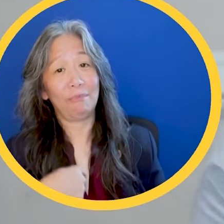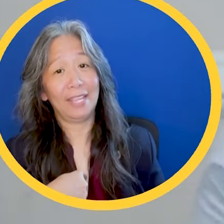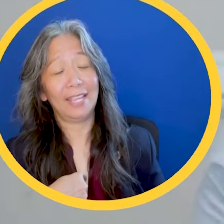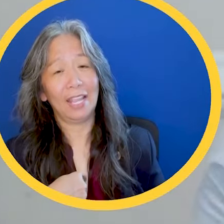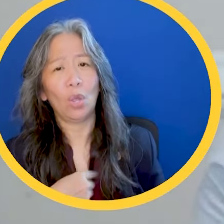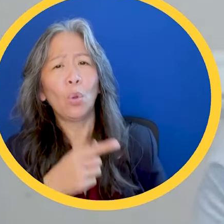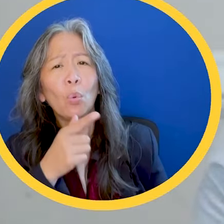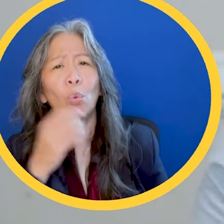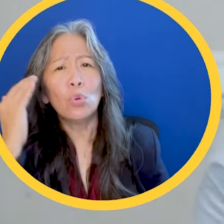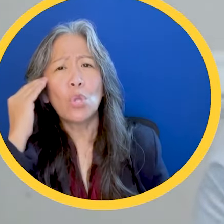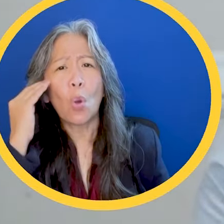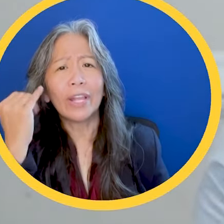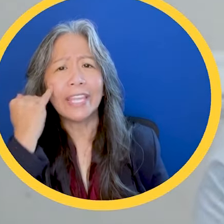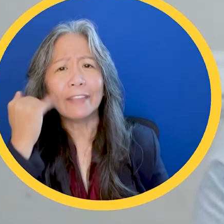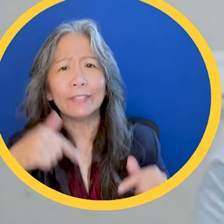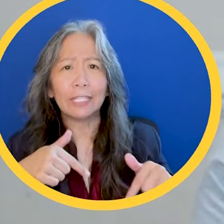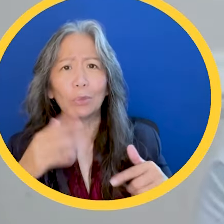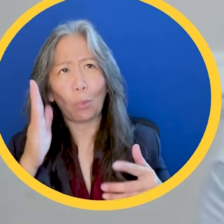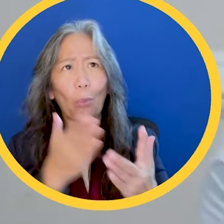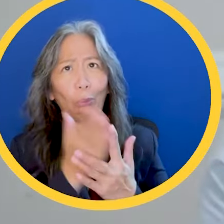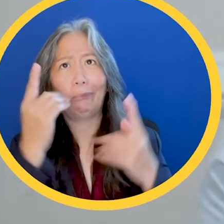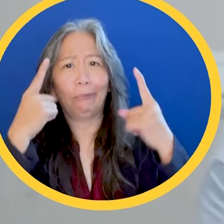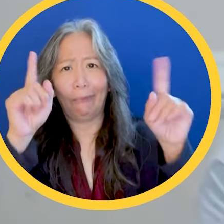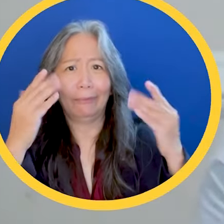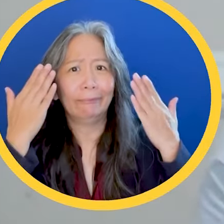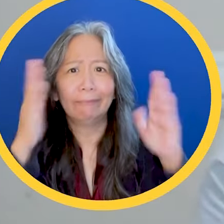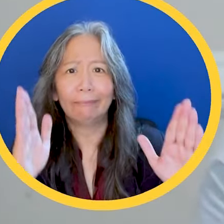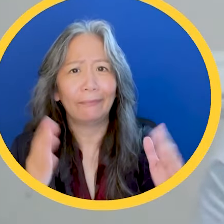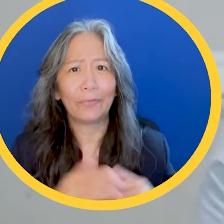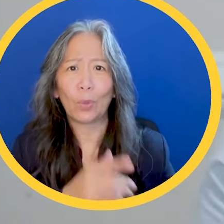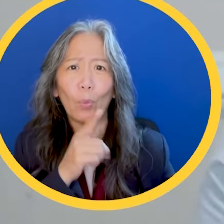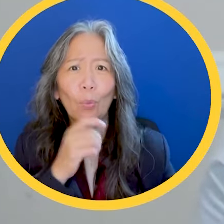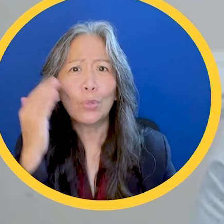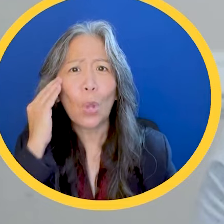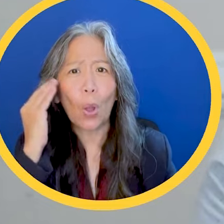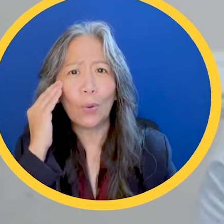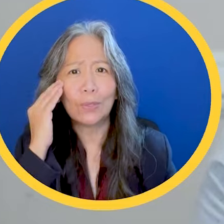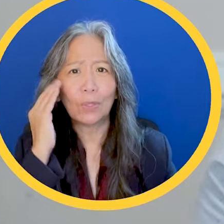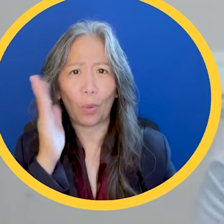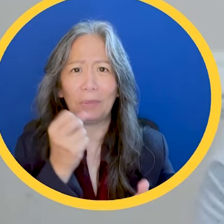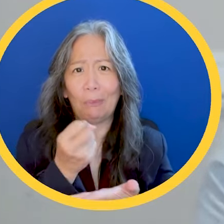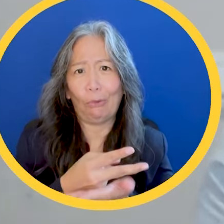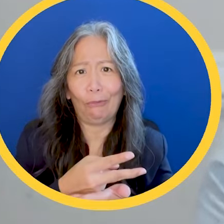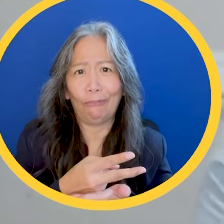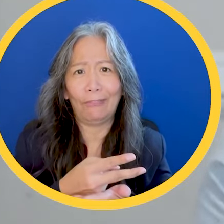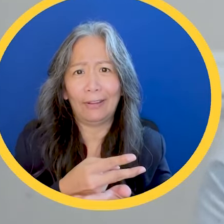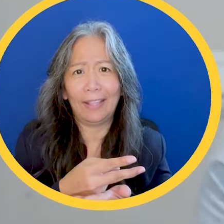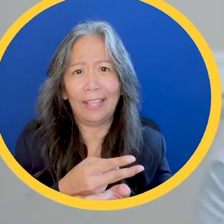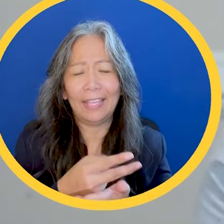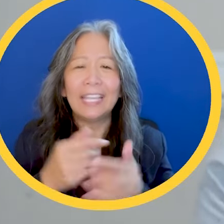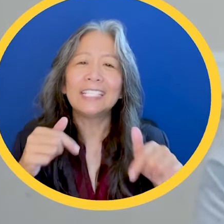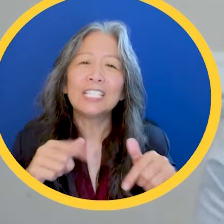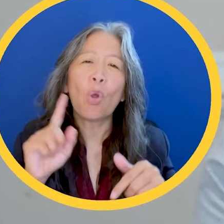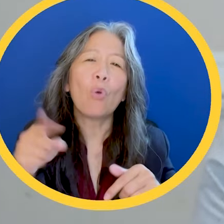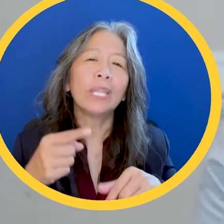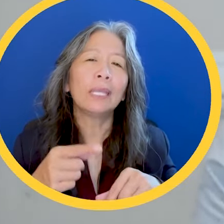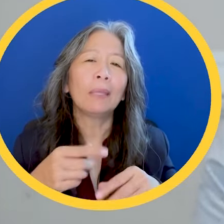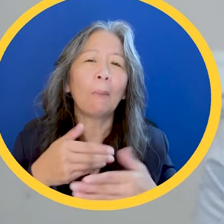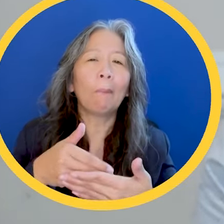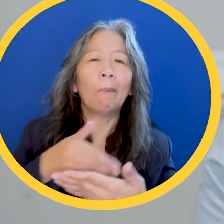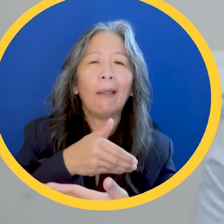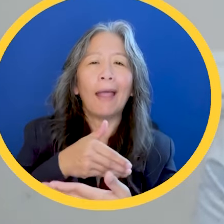me personally, I think it was because who knows if this is even going to go through? Who knows if we would even get